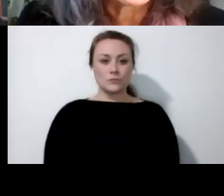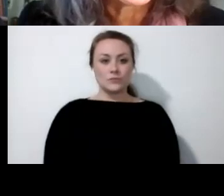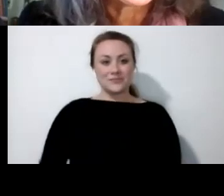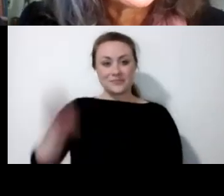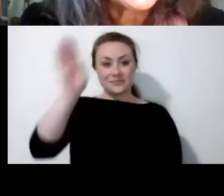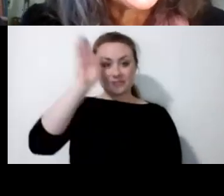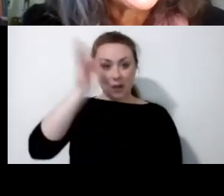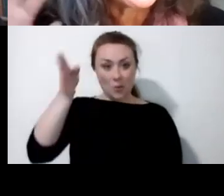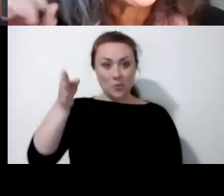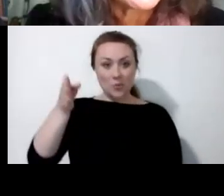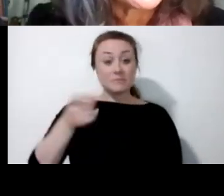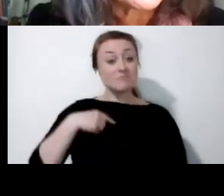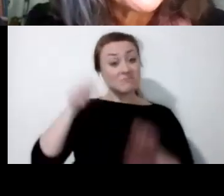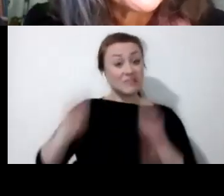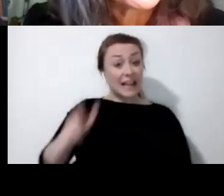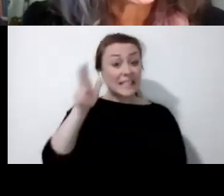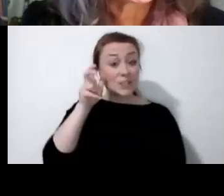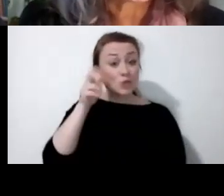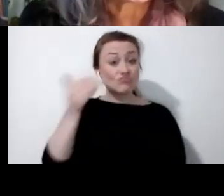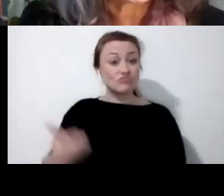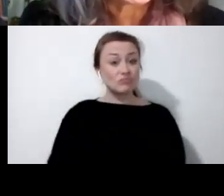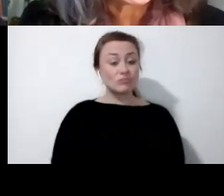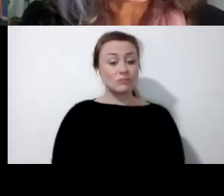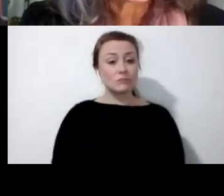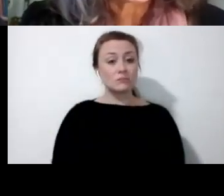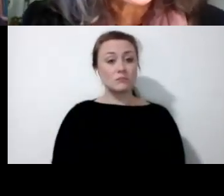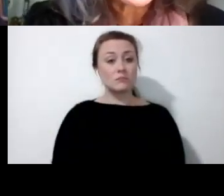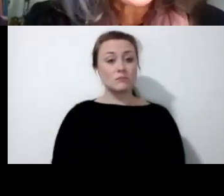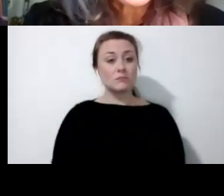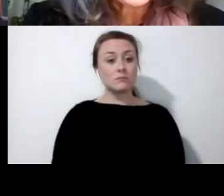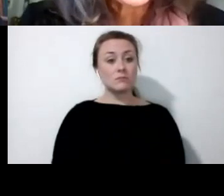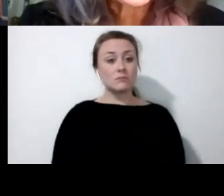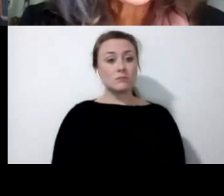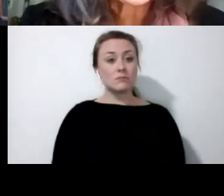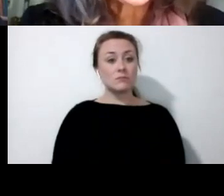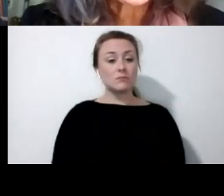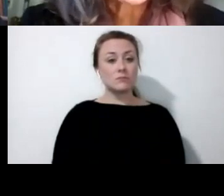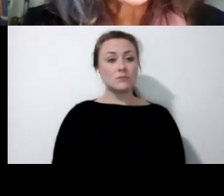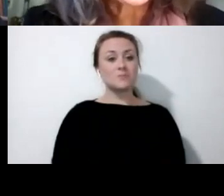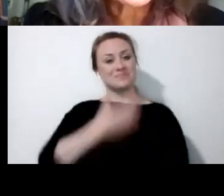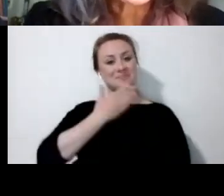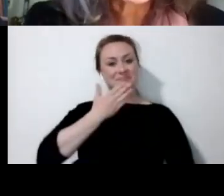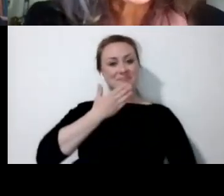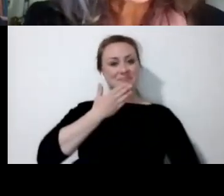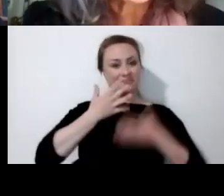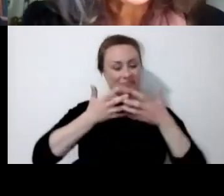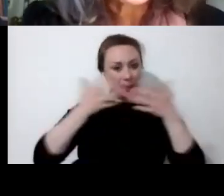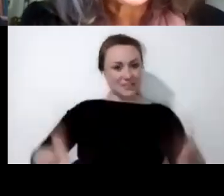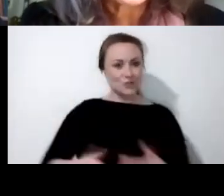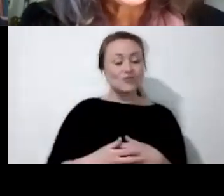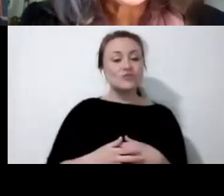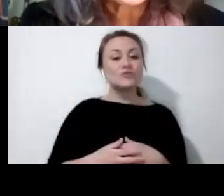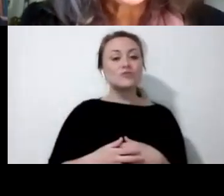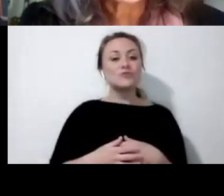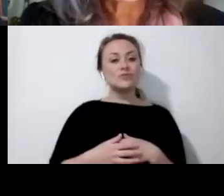Hello. We can hear you. Hello. Okay, thank you so much. I am the CEO for the Cooperative Teaching